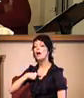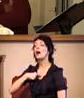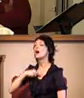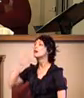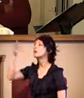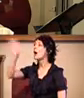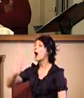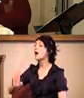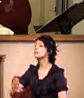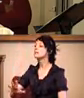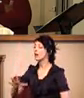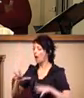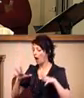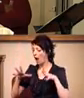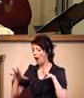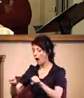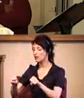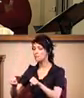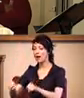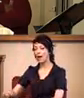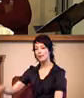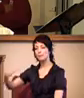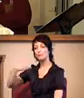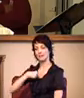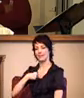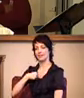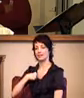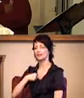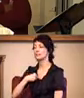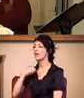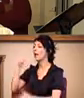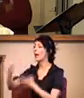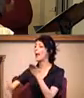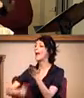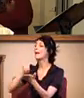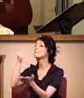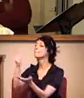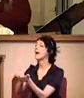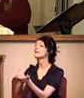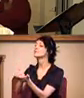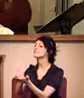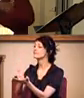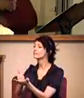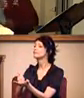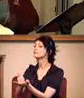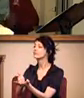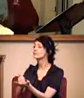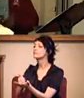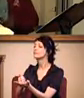God, occupy me. Amen. Amen.